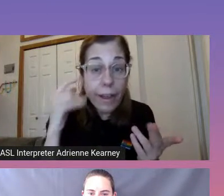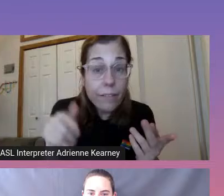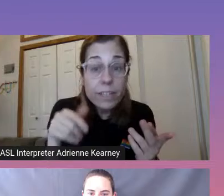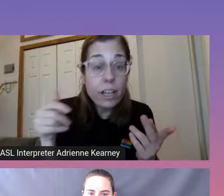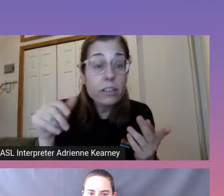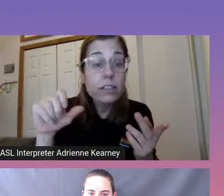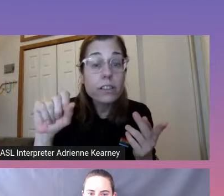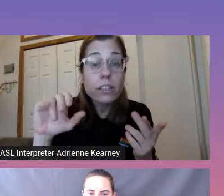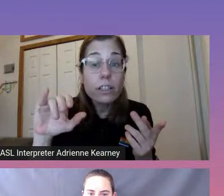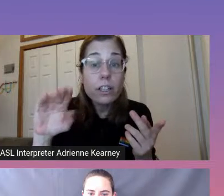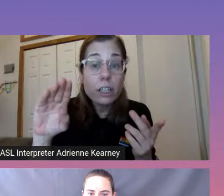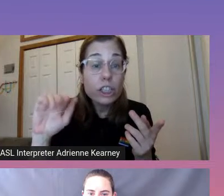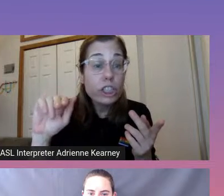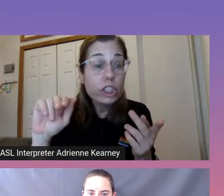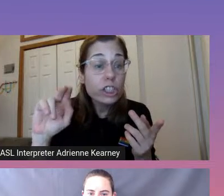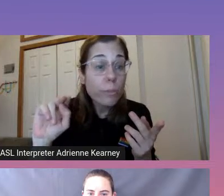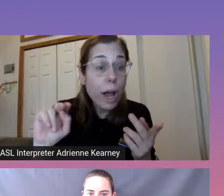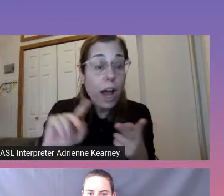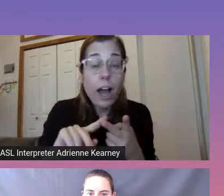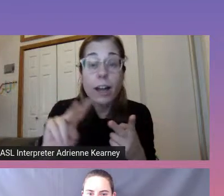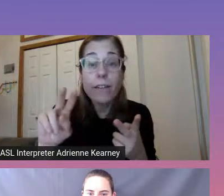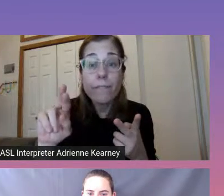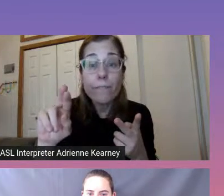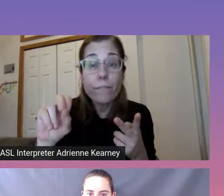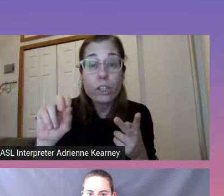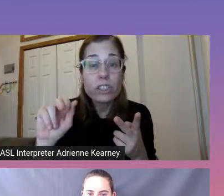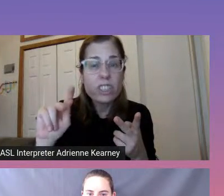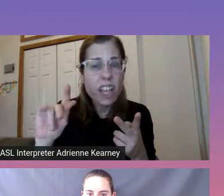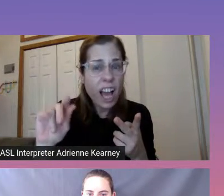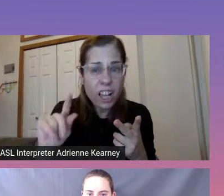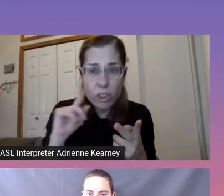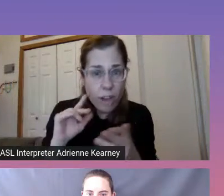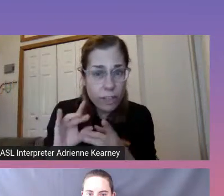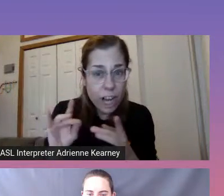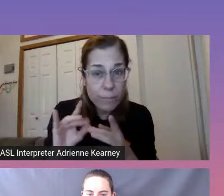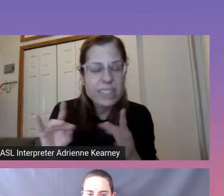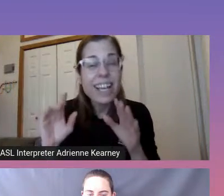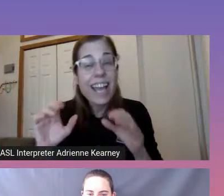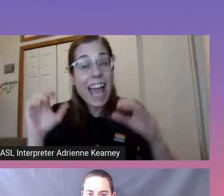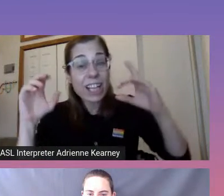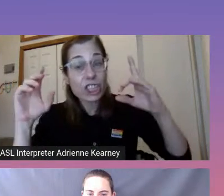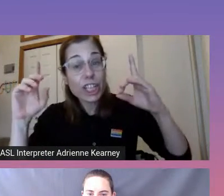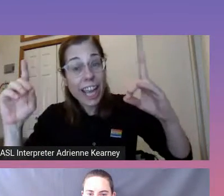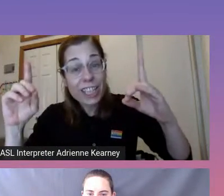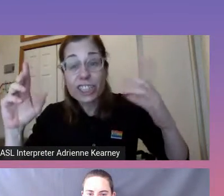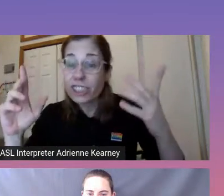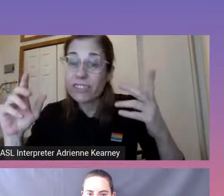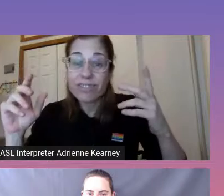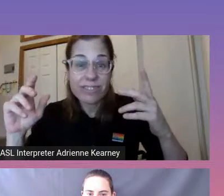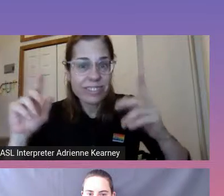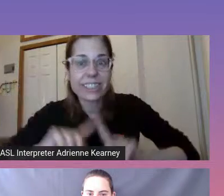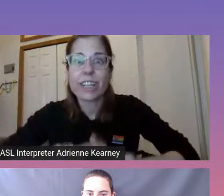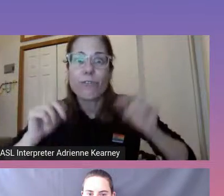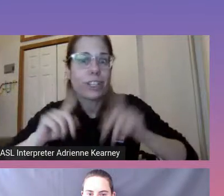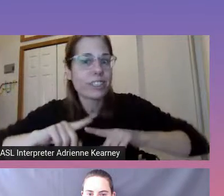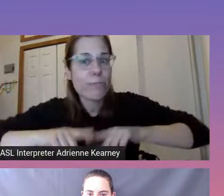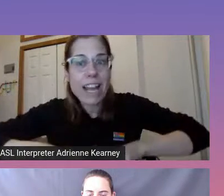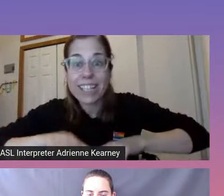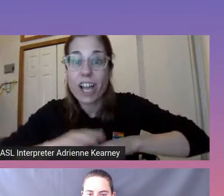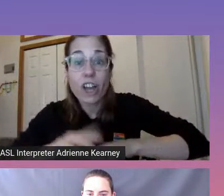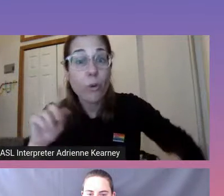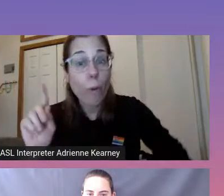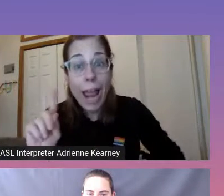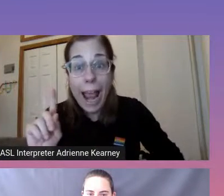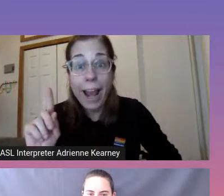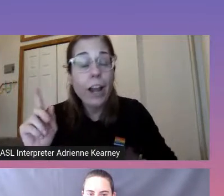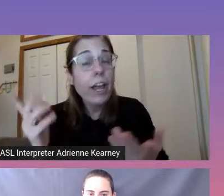sure the education that can be very different. And, sometimes it happens in the local level in your community. It happens, in a group of friends,